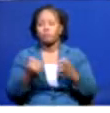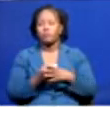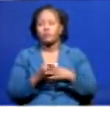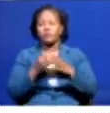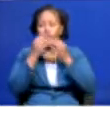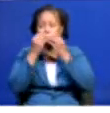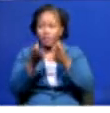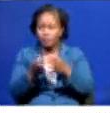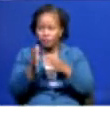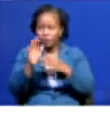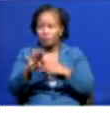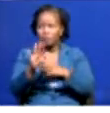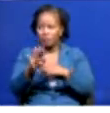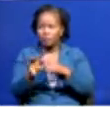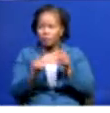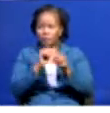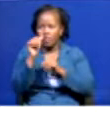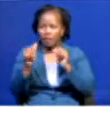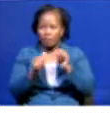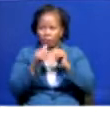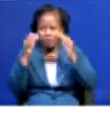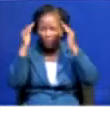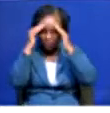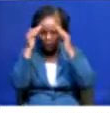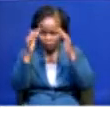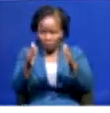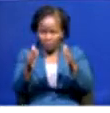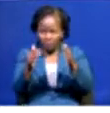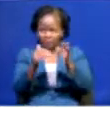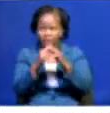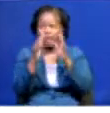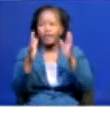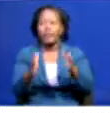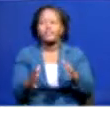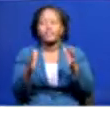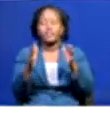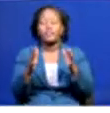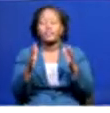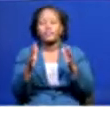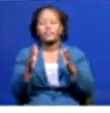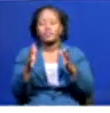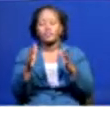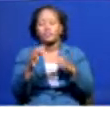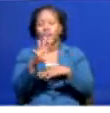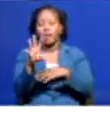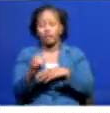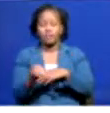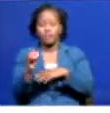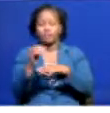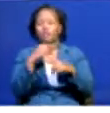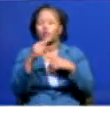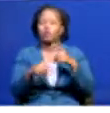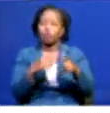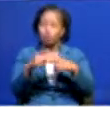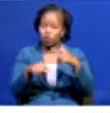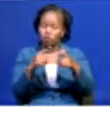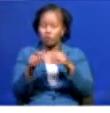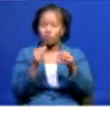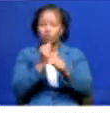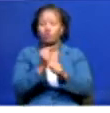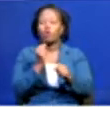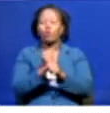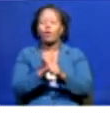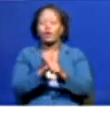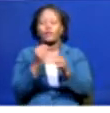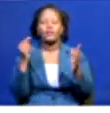inform them of our commitment as leaders in this continent to continuously work on